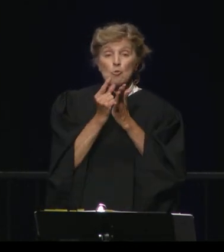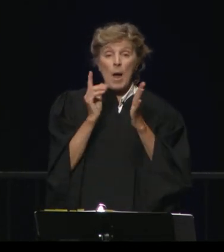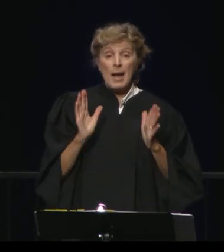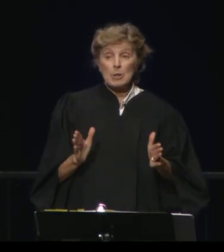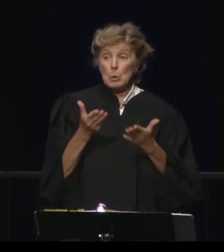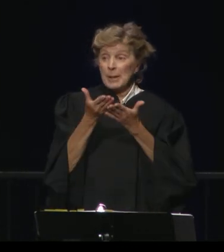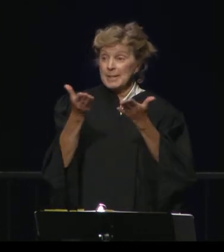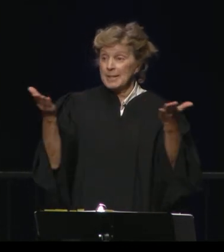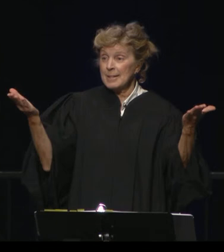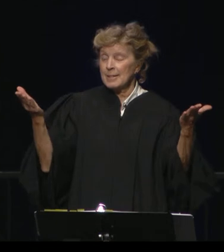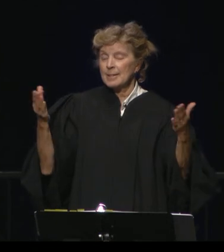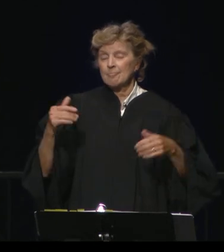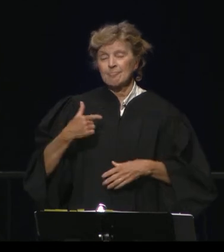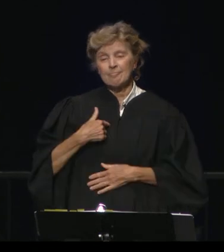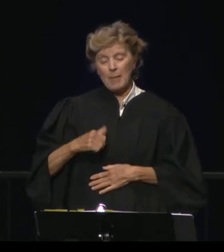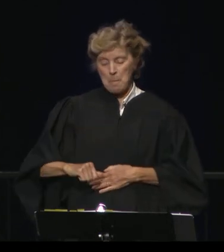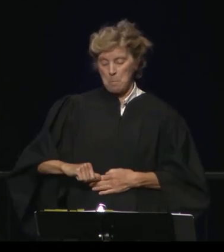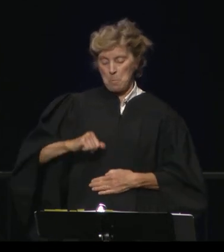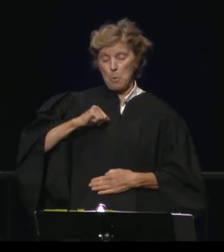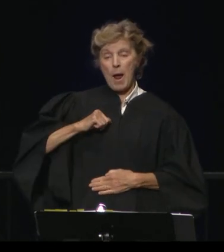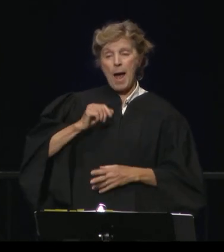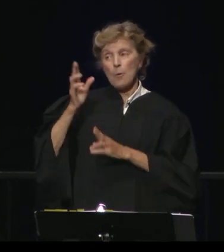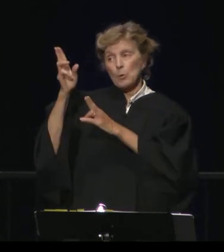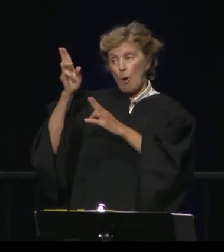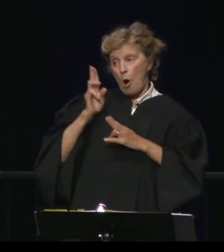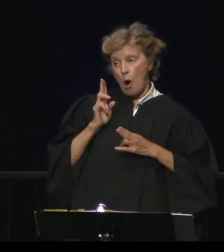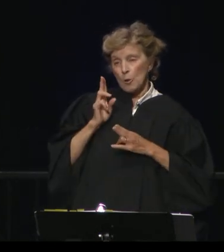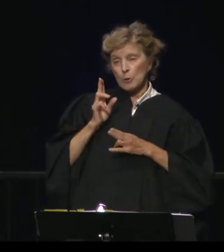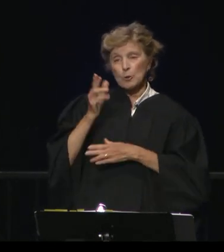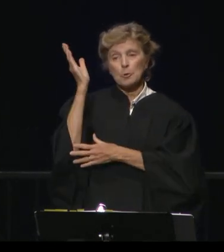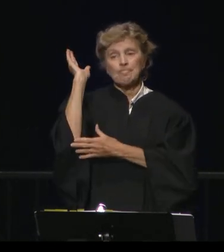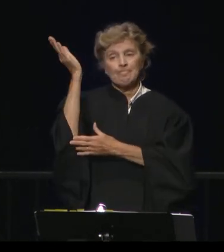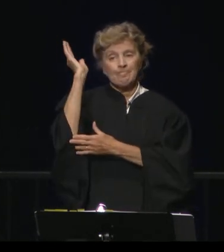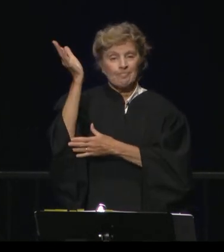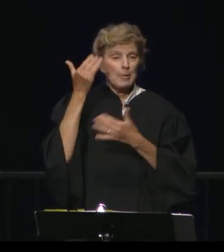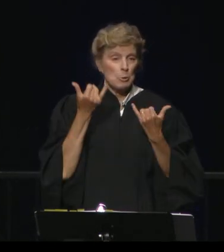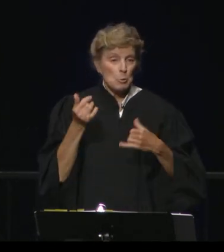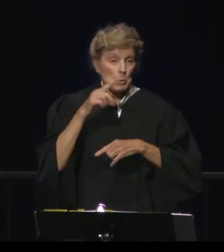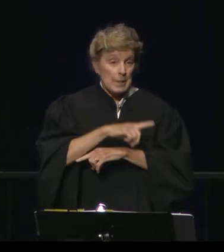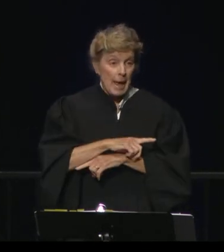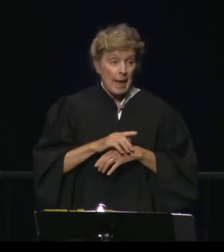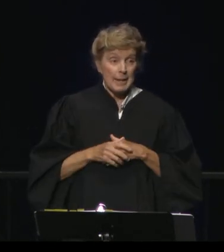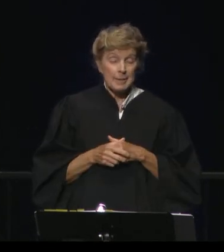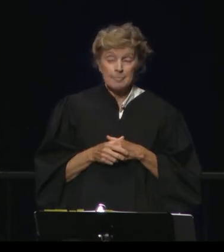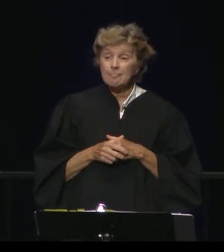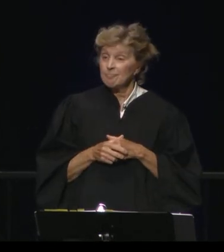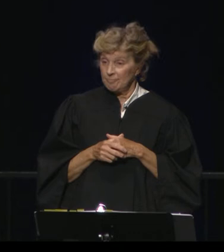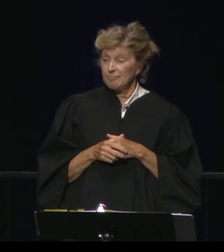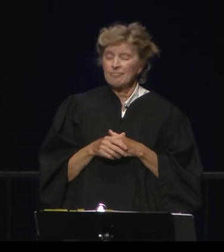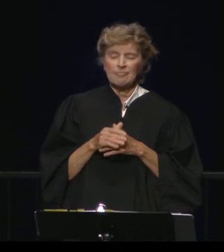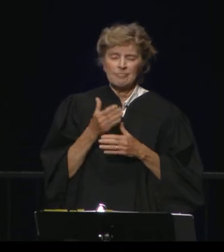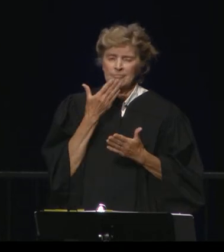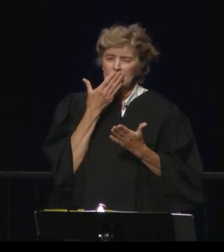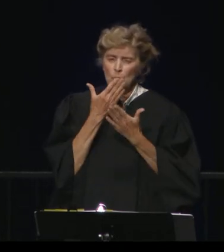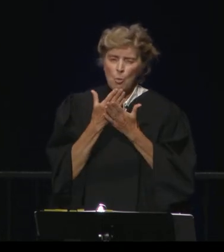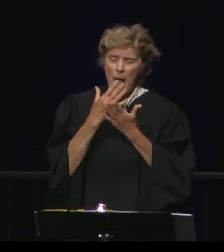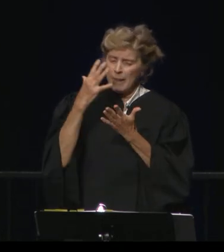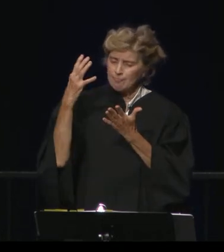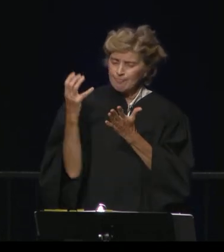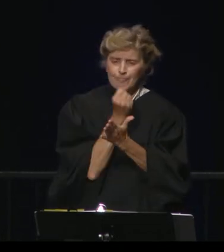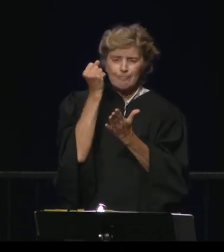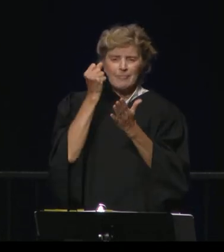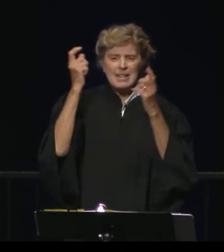Graduates, I am very proud and honored to speak to you today. This is a time of well-deserved celebration for